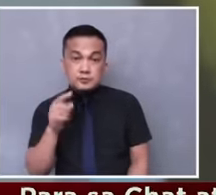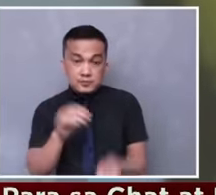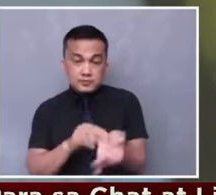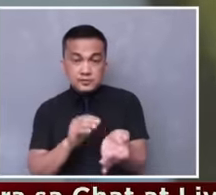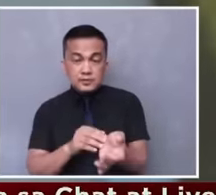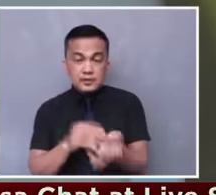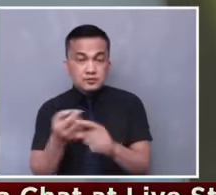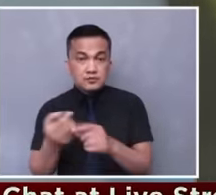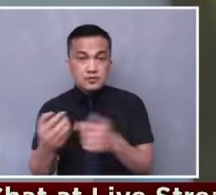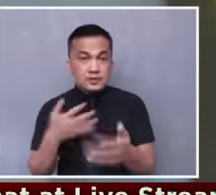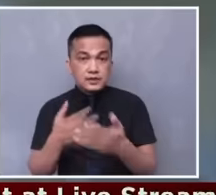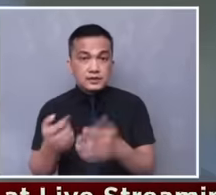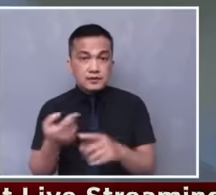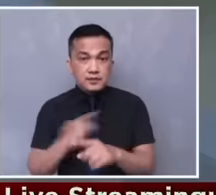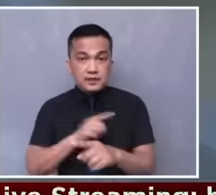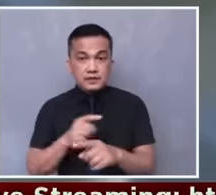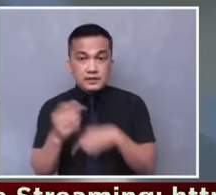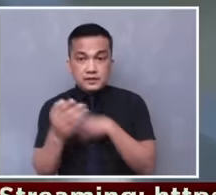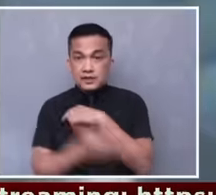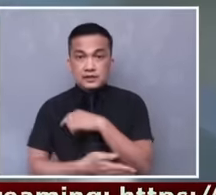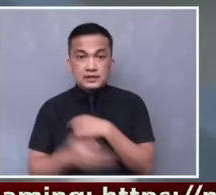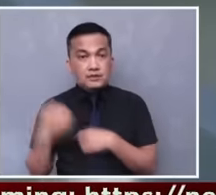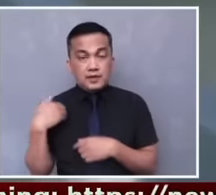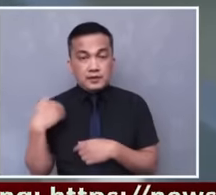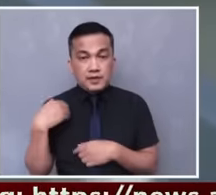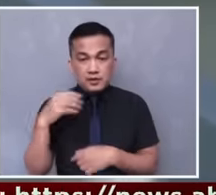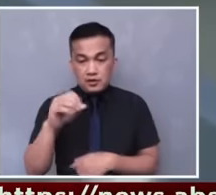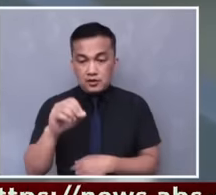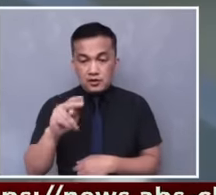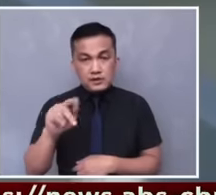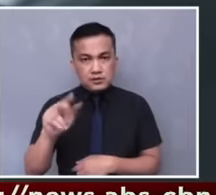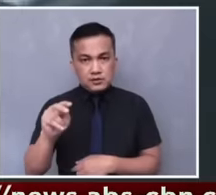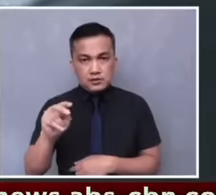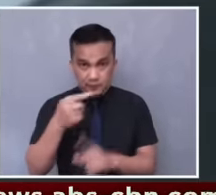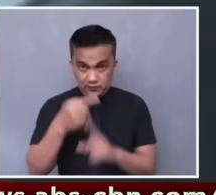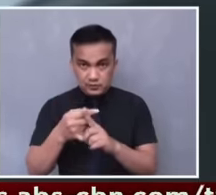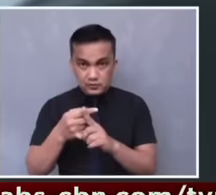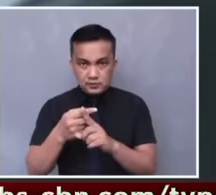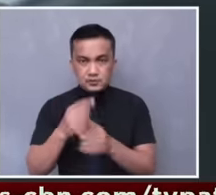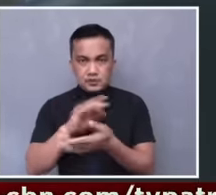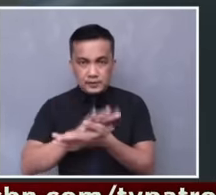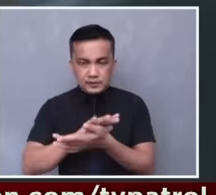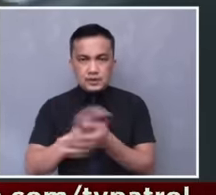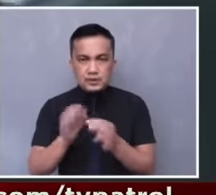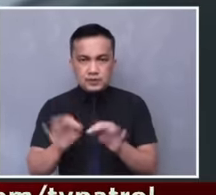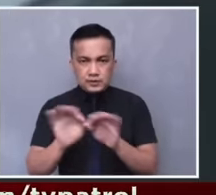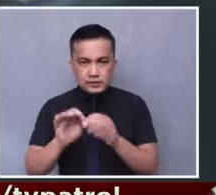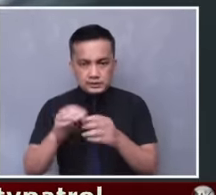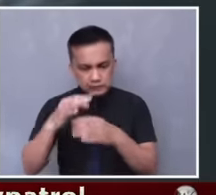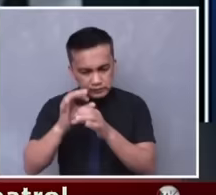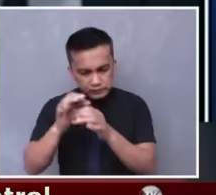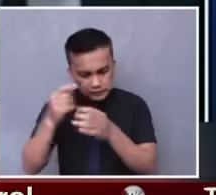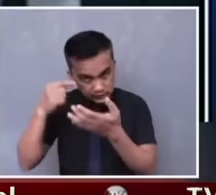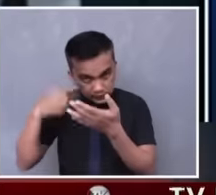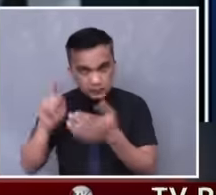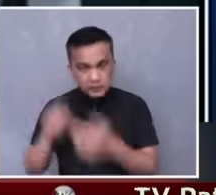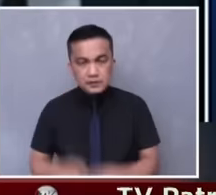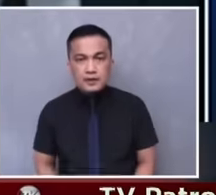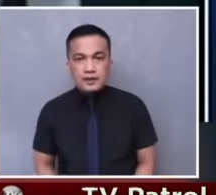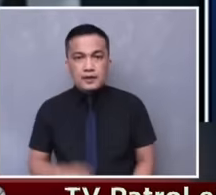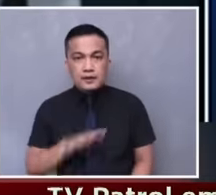bansang wala pang kaso ng Omicron, basta't positibo sa COVID, mahalagang ma-sequence. We need to be aware